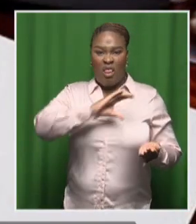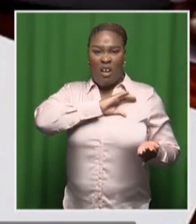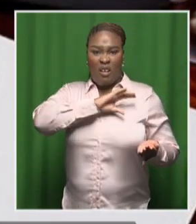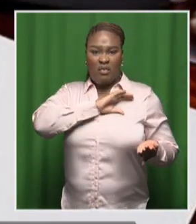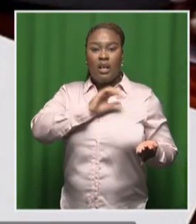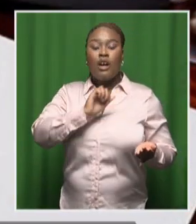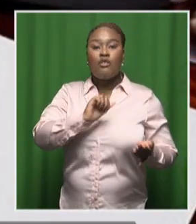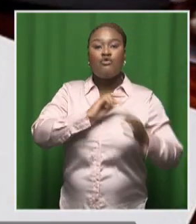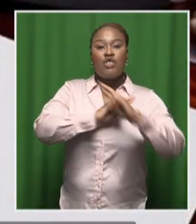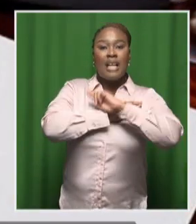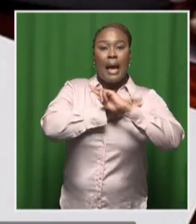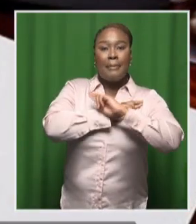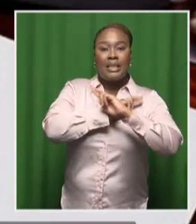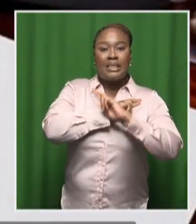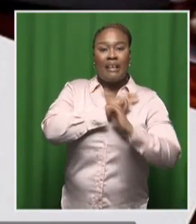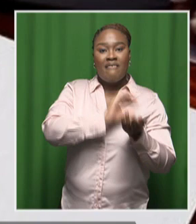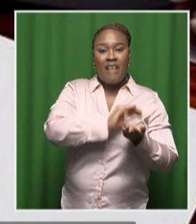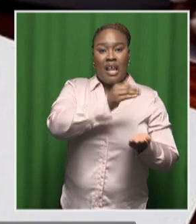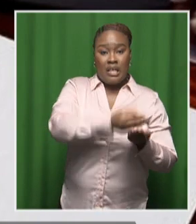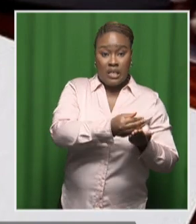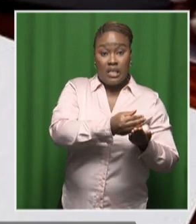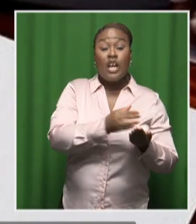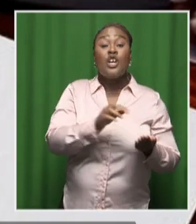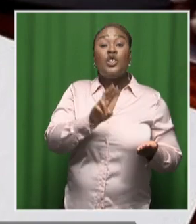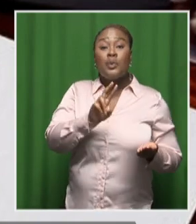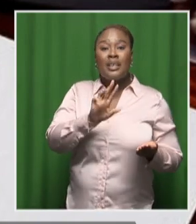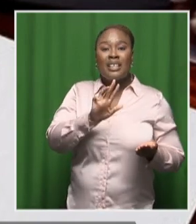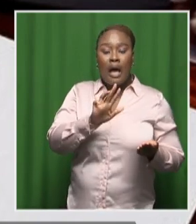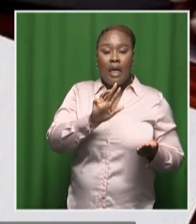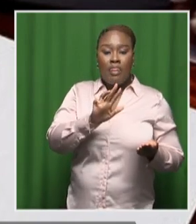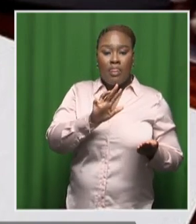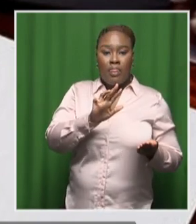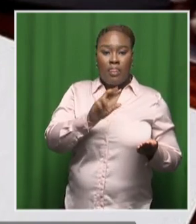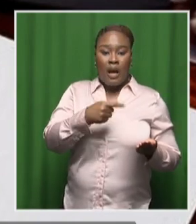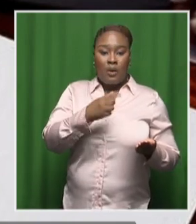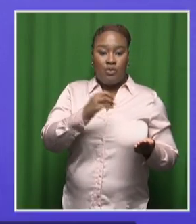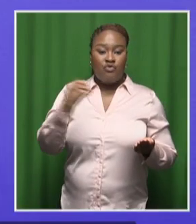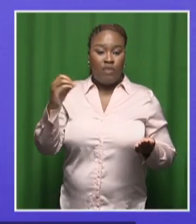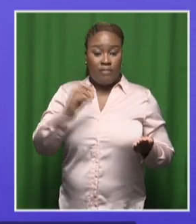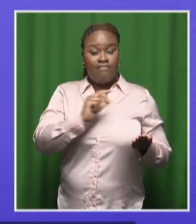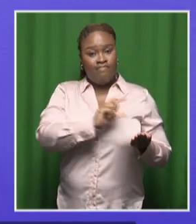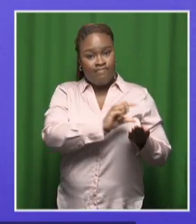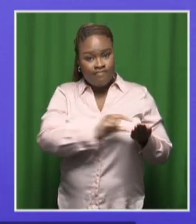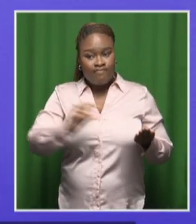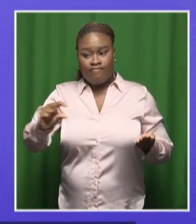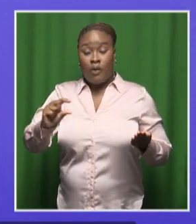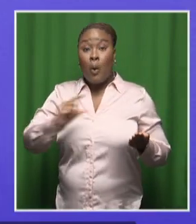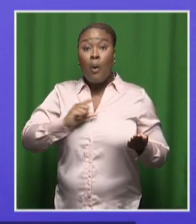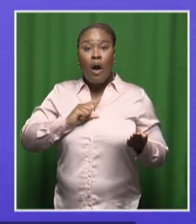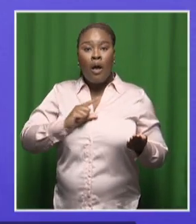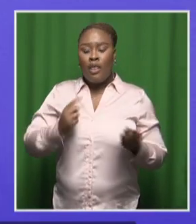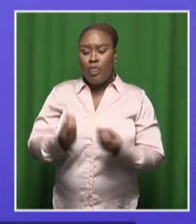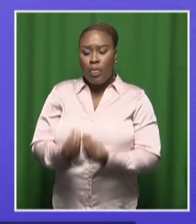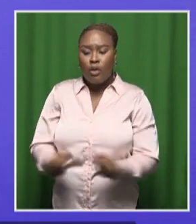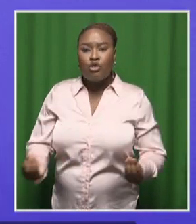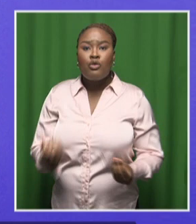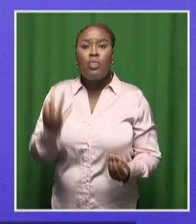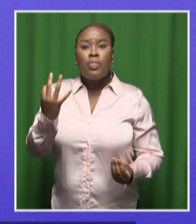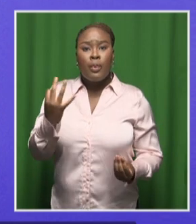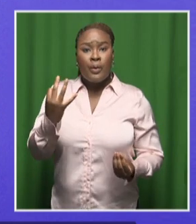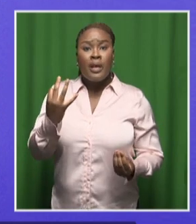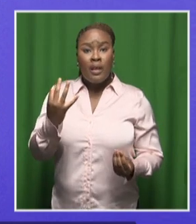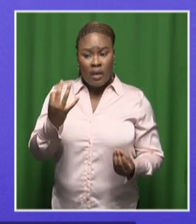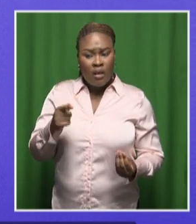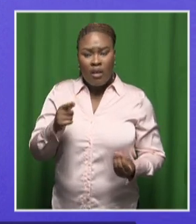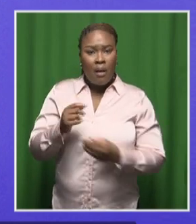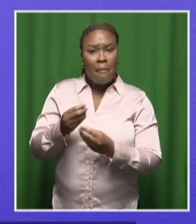existing retirement annuity fund. This after he defaulted on paying child maintenance for his 3 minor children since late